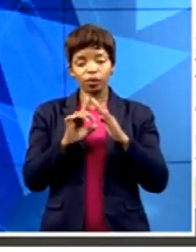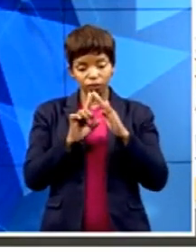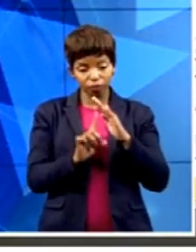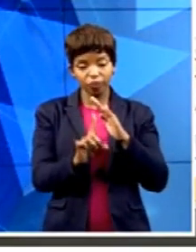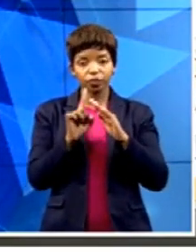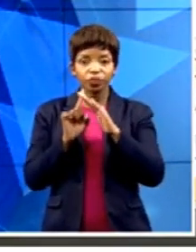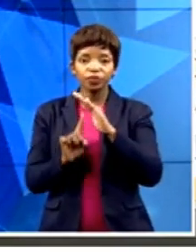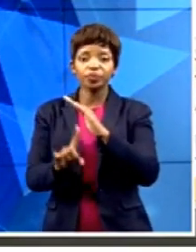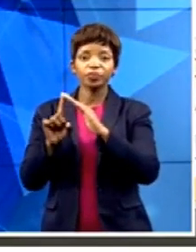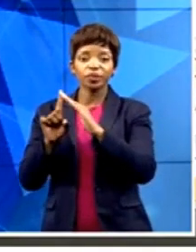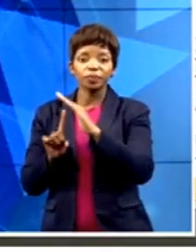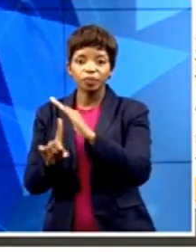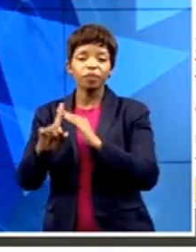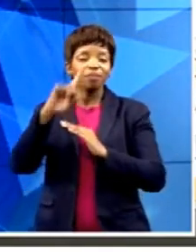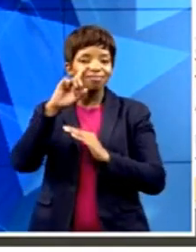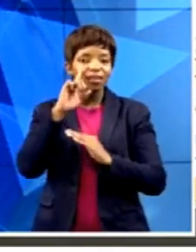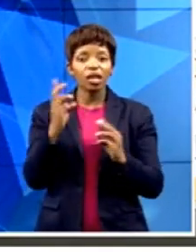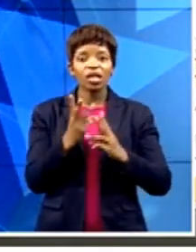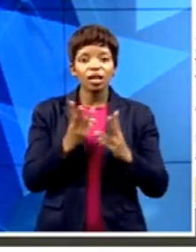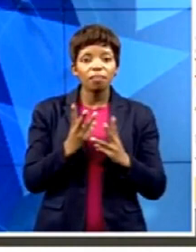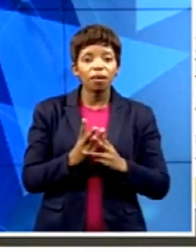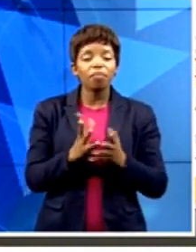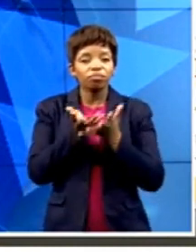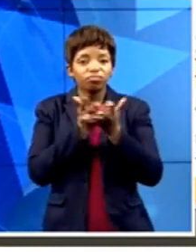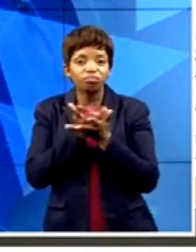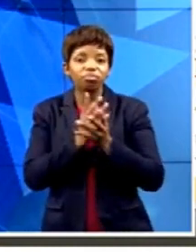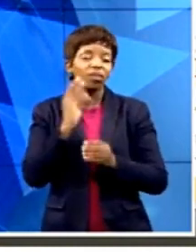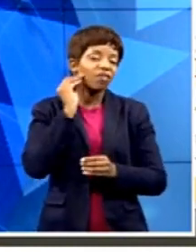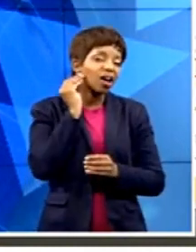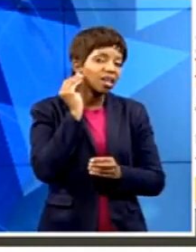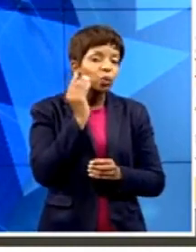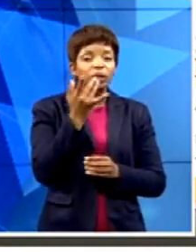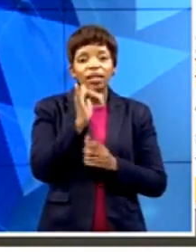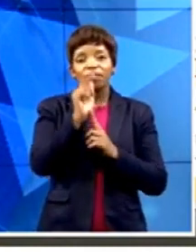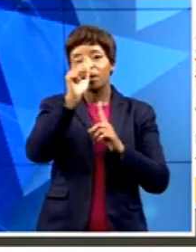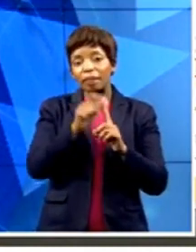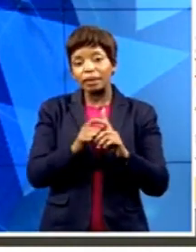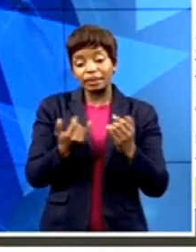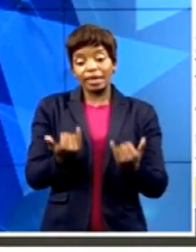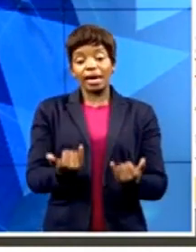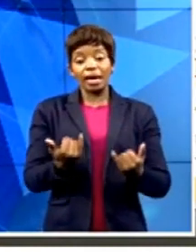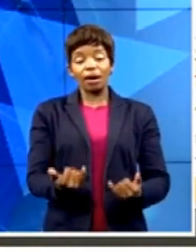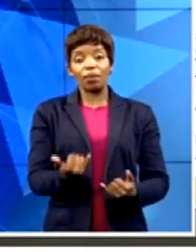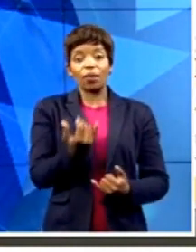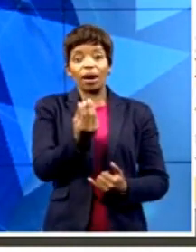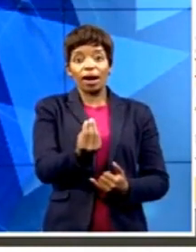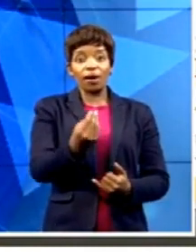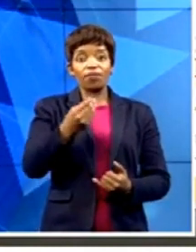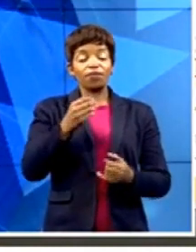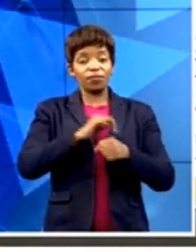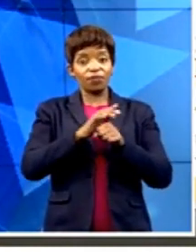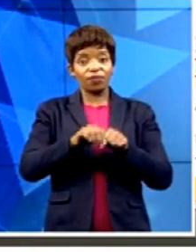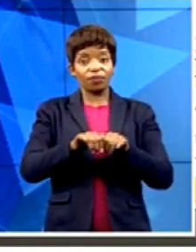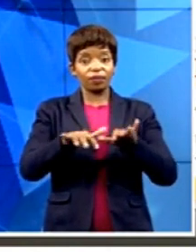not anyone is, susceptible right now or a risk. We know when we spoke to the city of Johannesburg as well